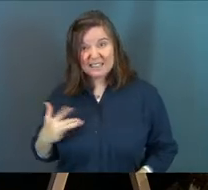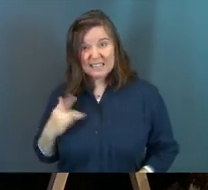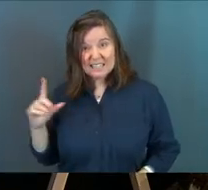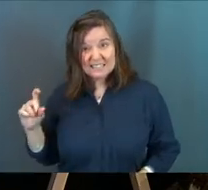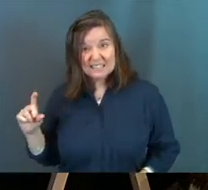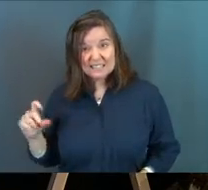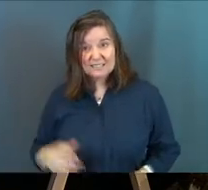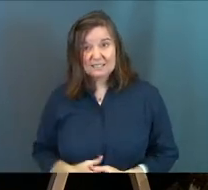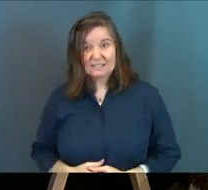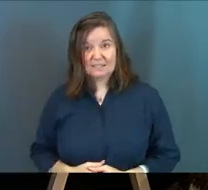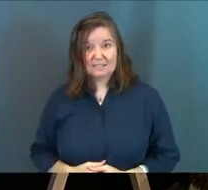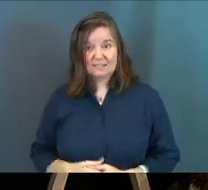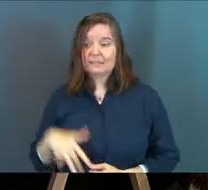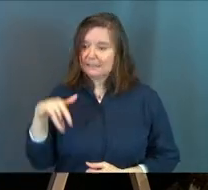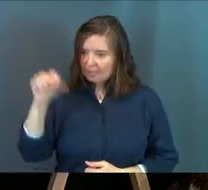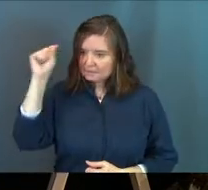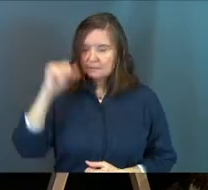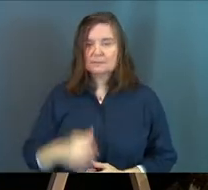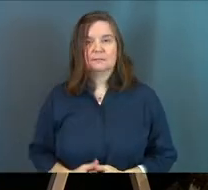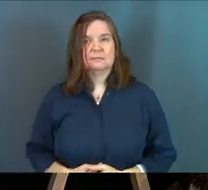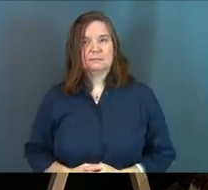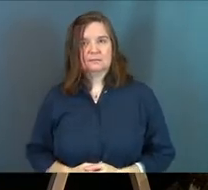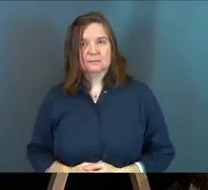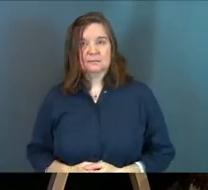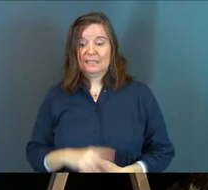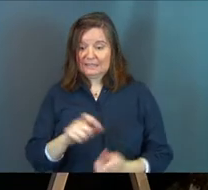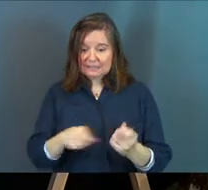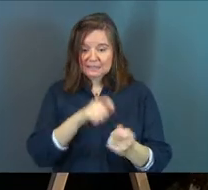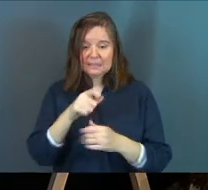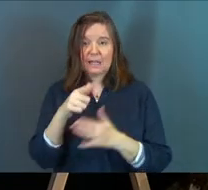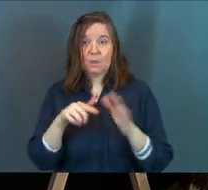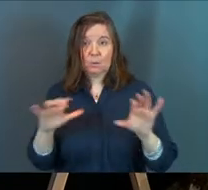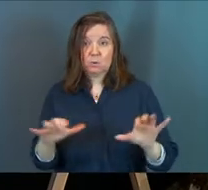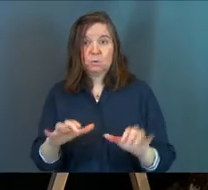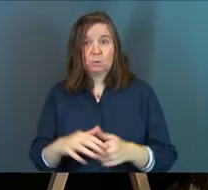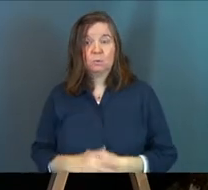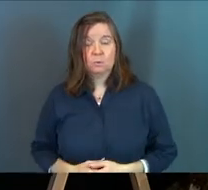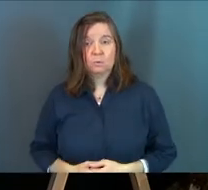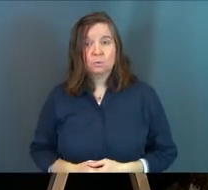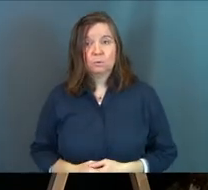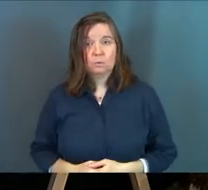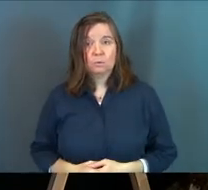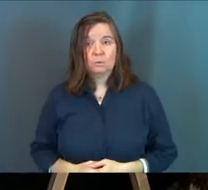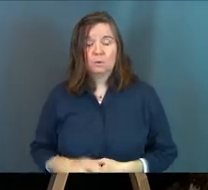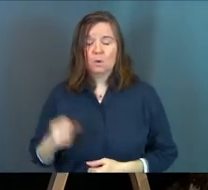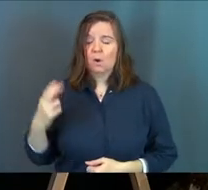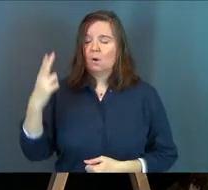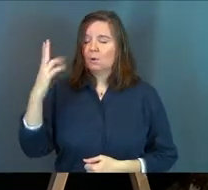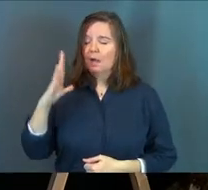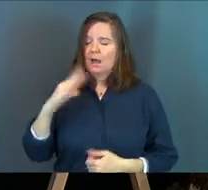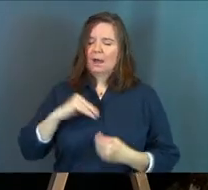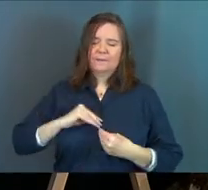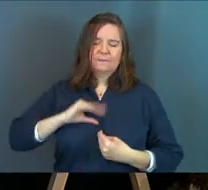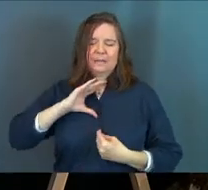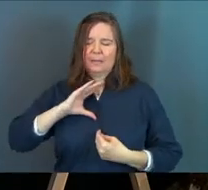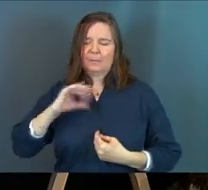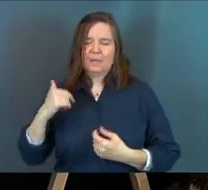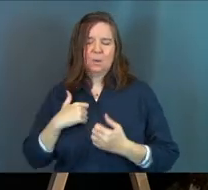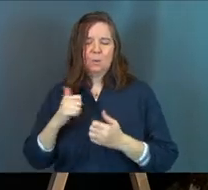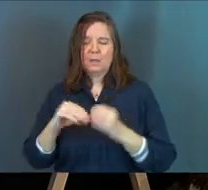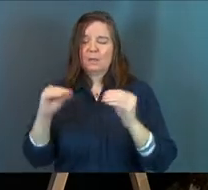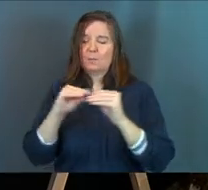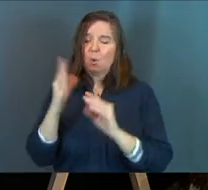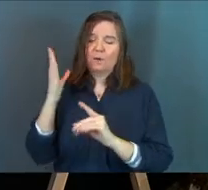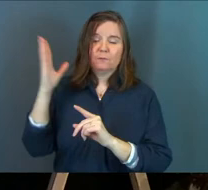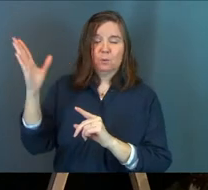feelings? Yes. It's exactly what you do. Oh God, fill me up with